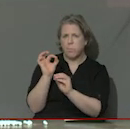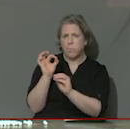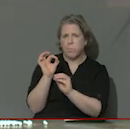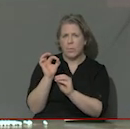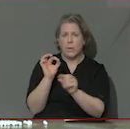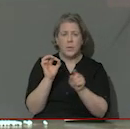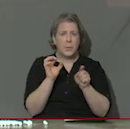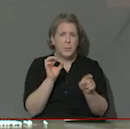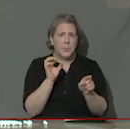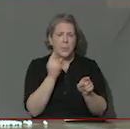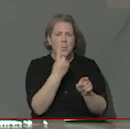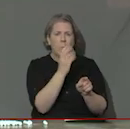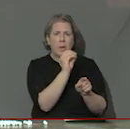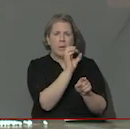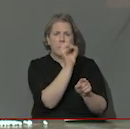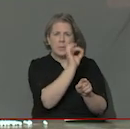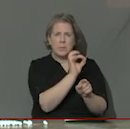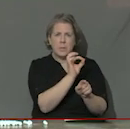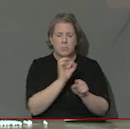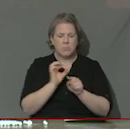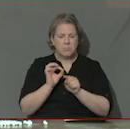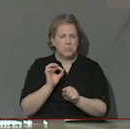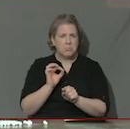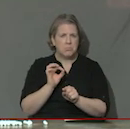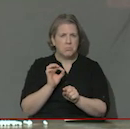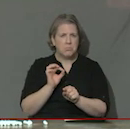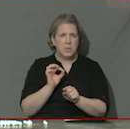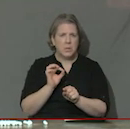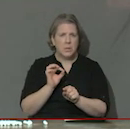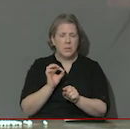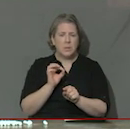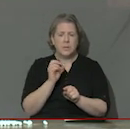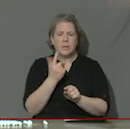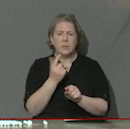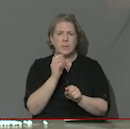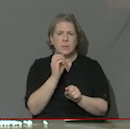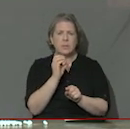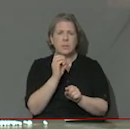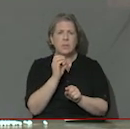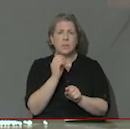one is 100%, and this one is 72%.